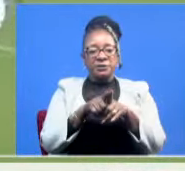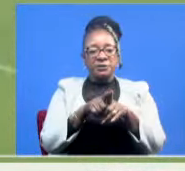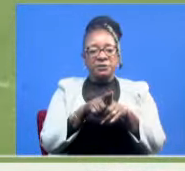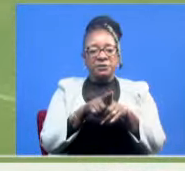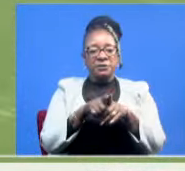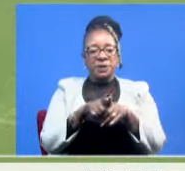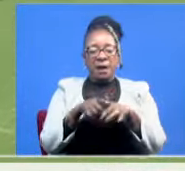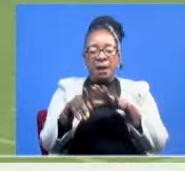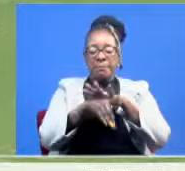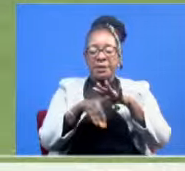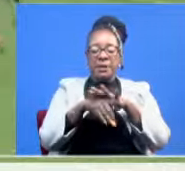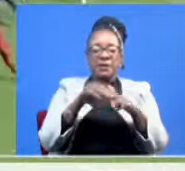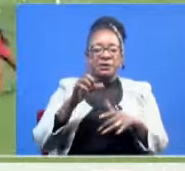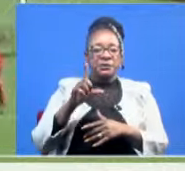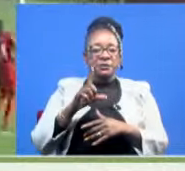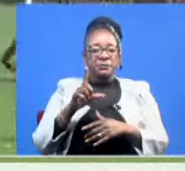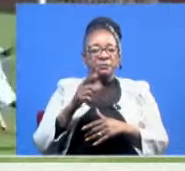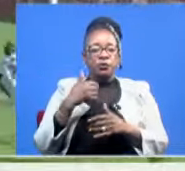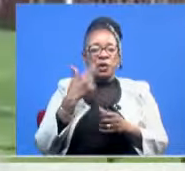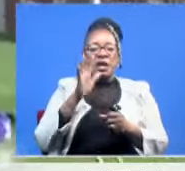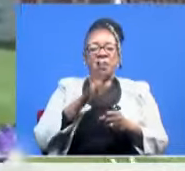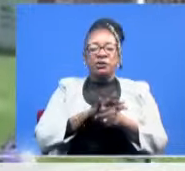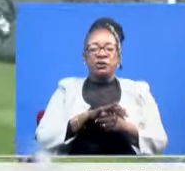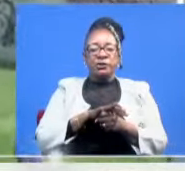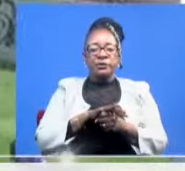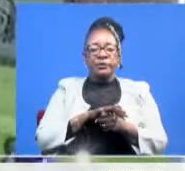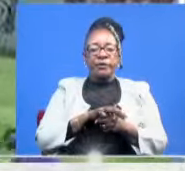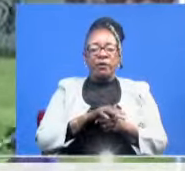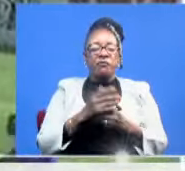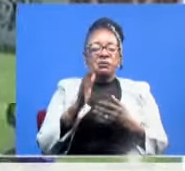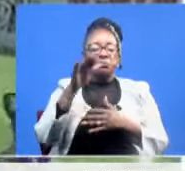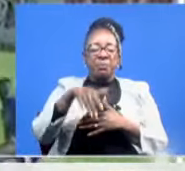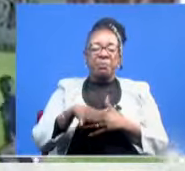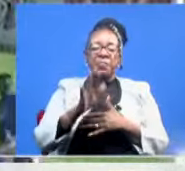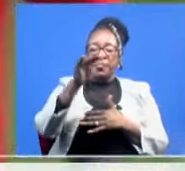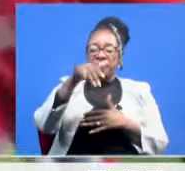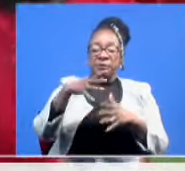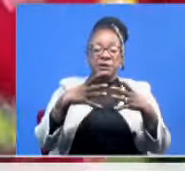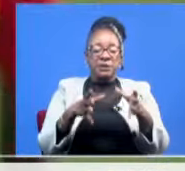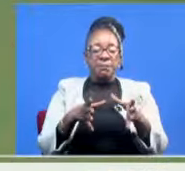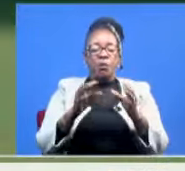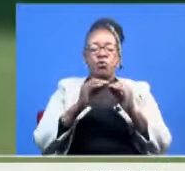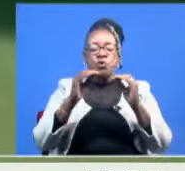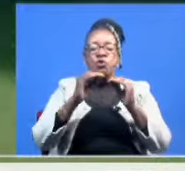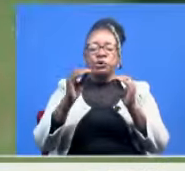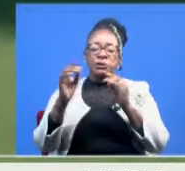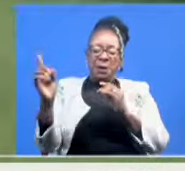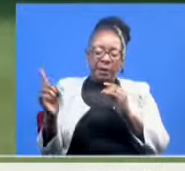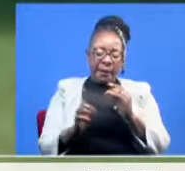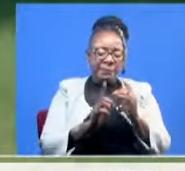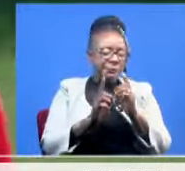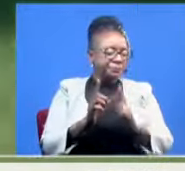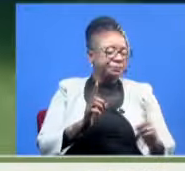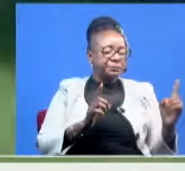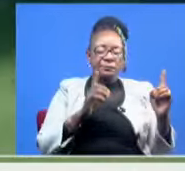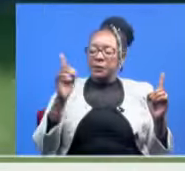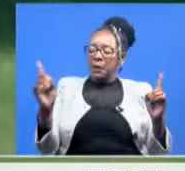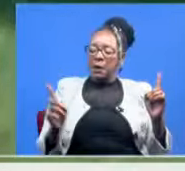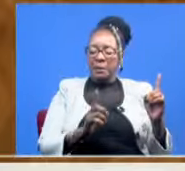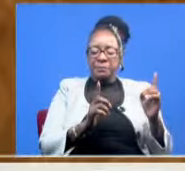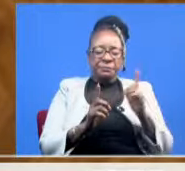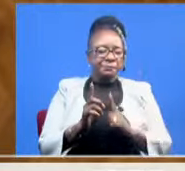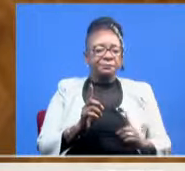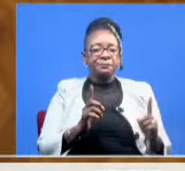and the Premier League. We had a lot of up and down in the team, coaches coming in, coaches going out.